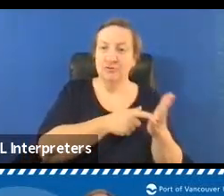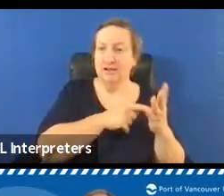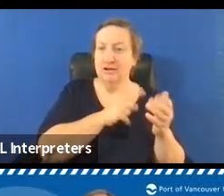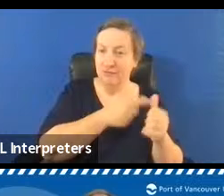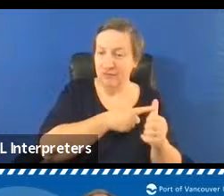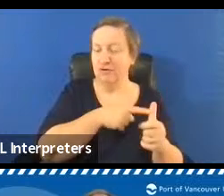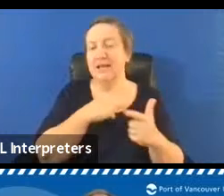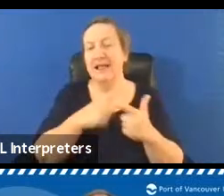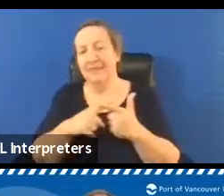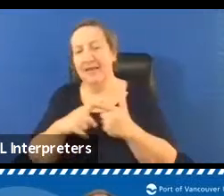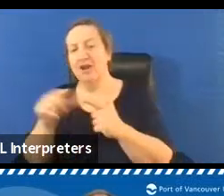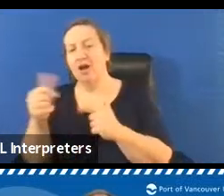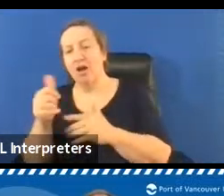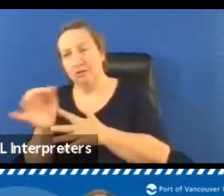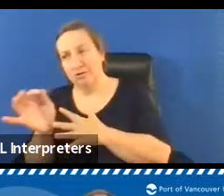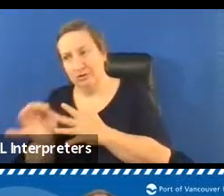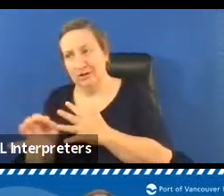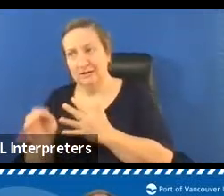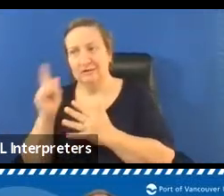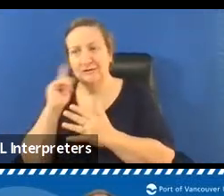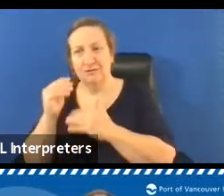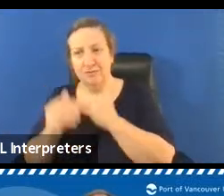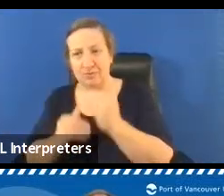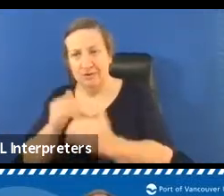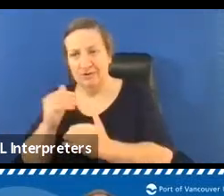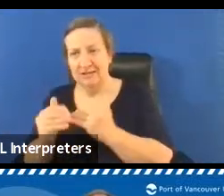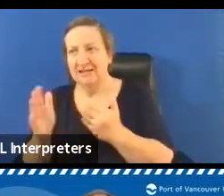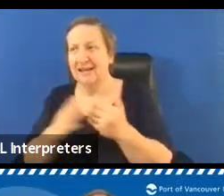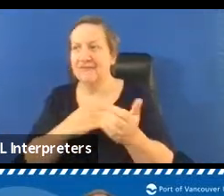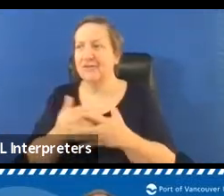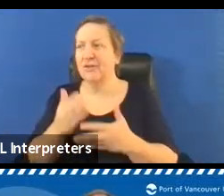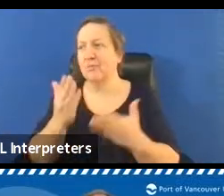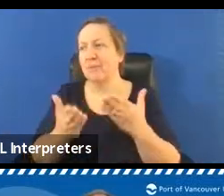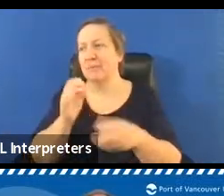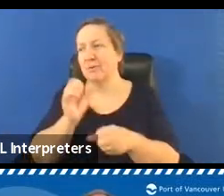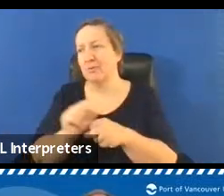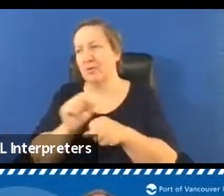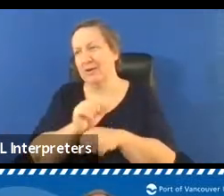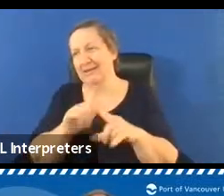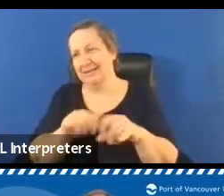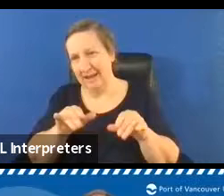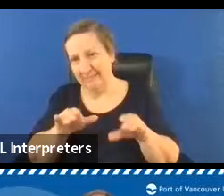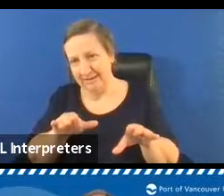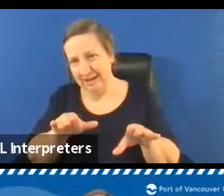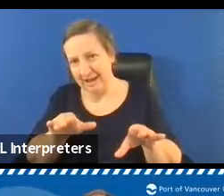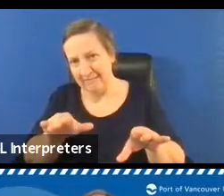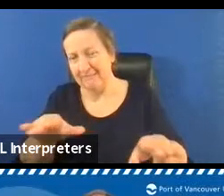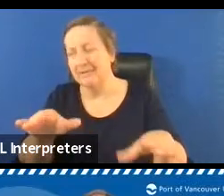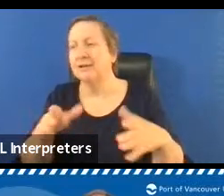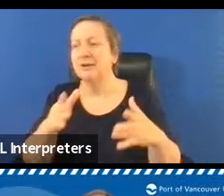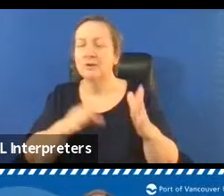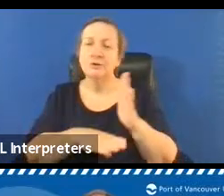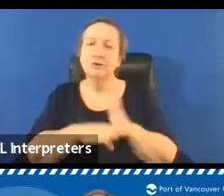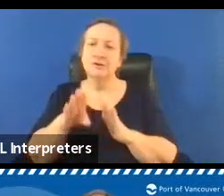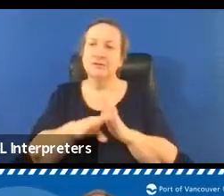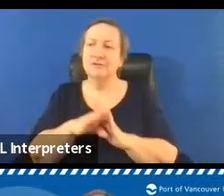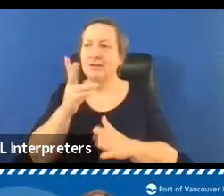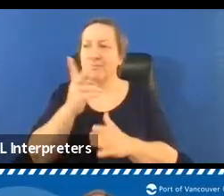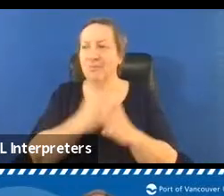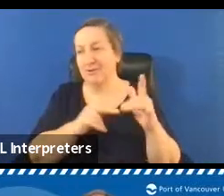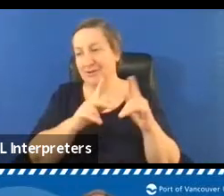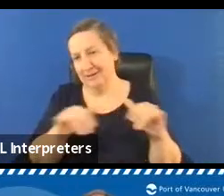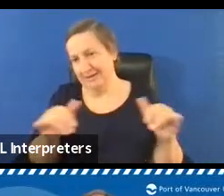then alternatives in terms of process, even though you might be working in parallel in the background on developing both at the same